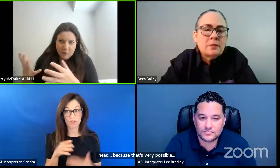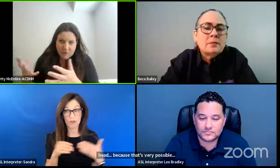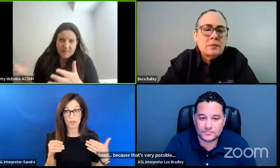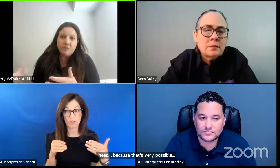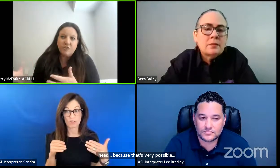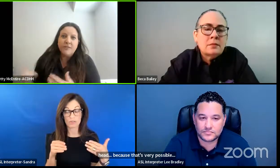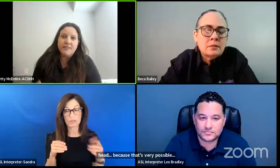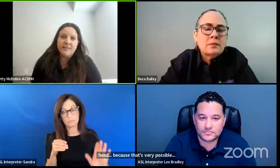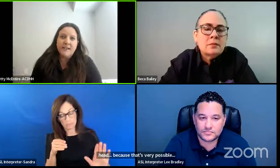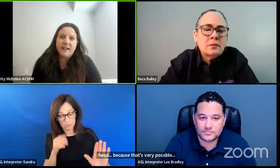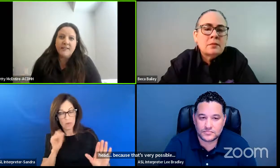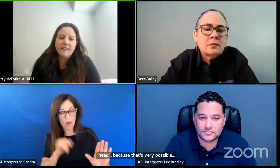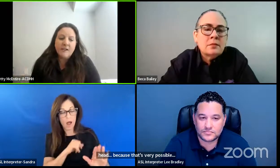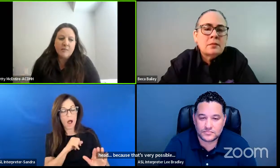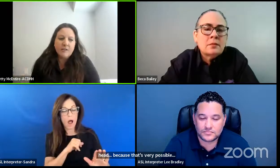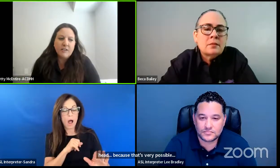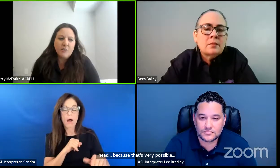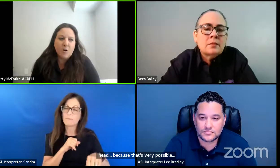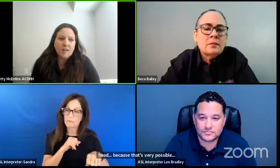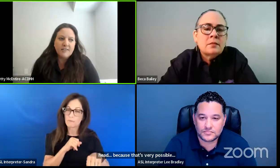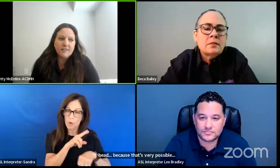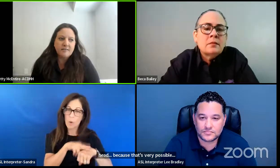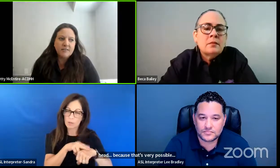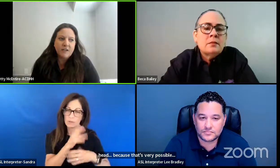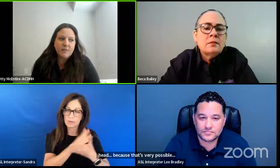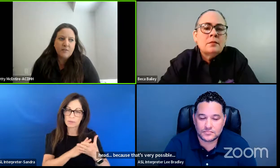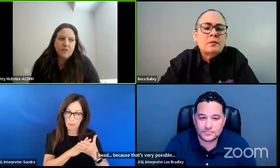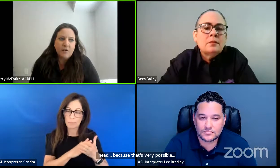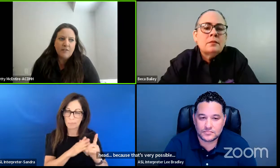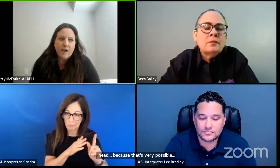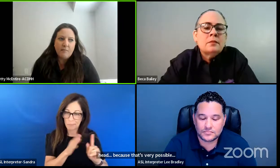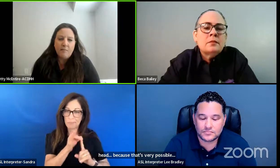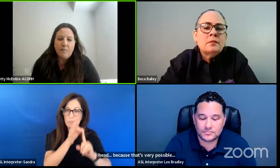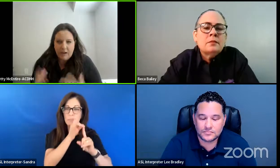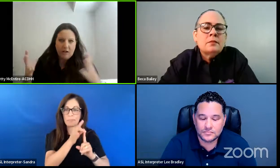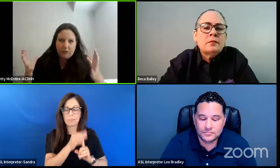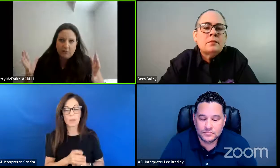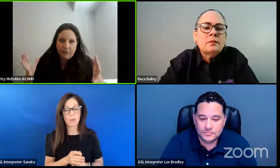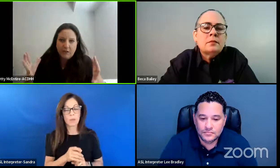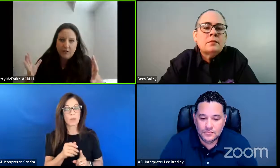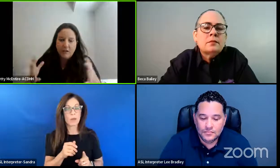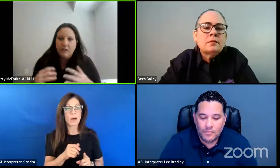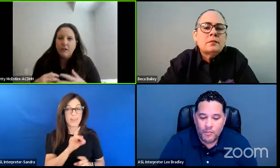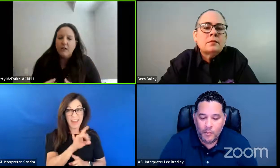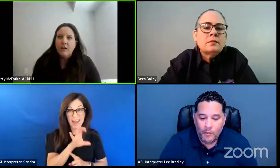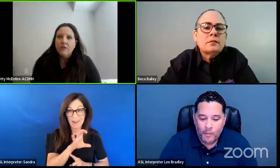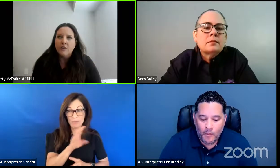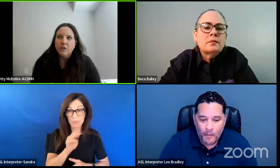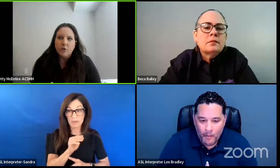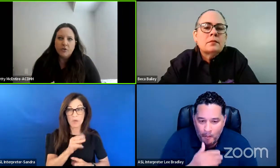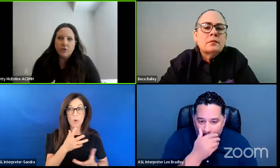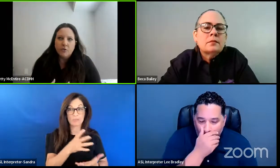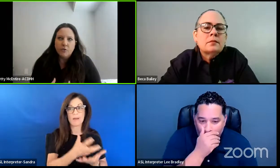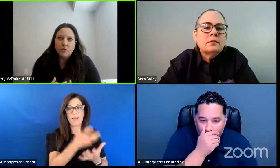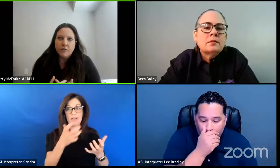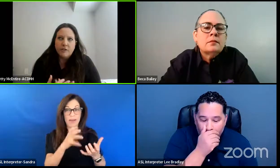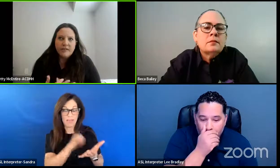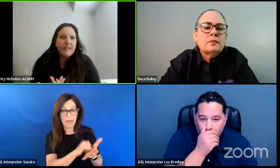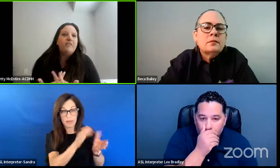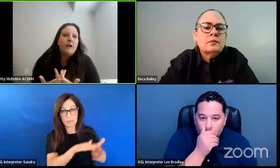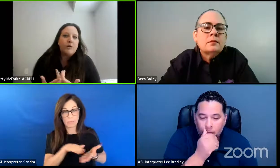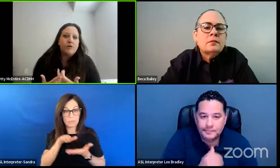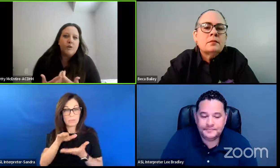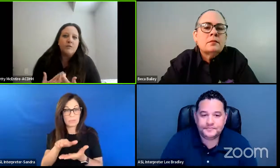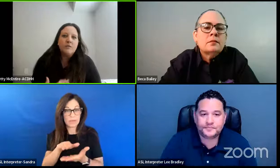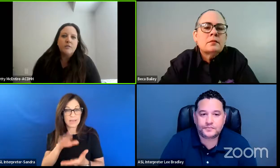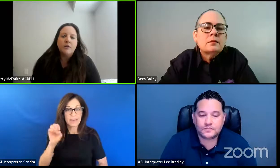there are, of course, some strings to that. He wants several of that 800 million to go to